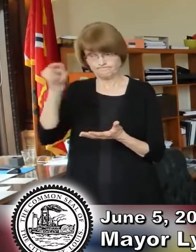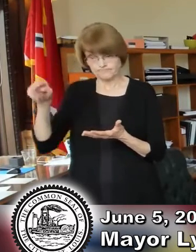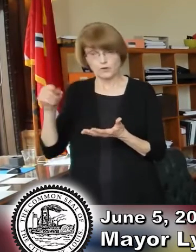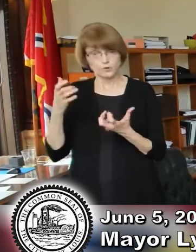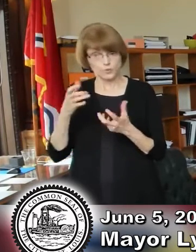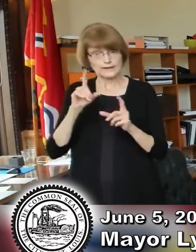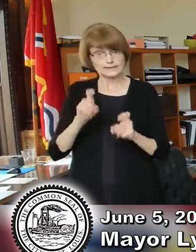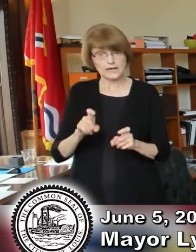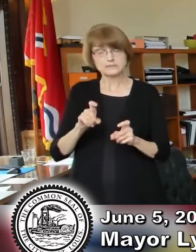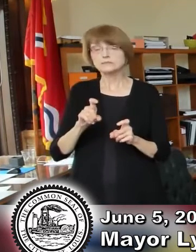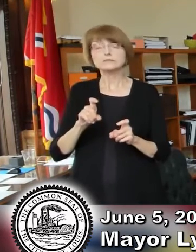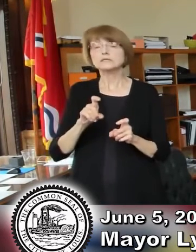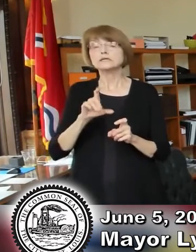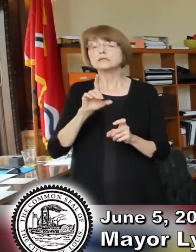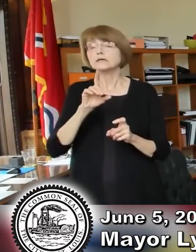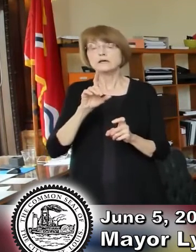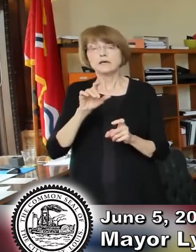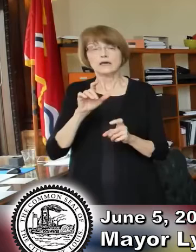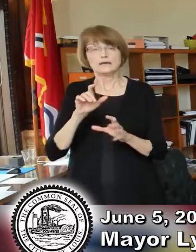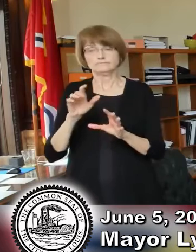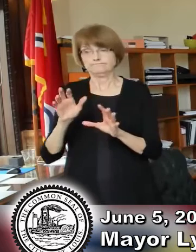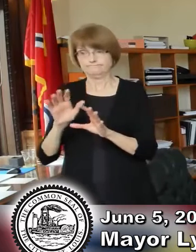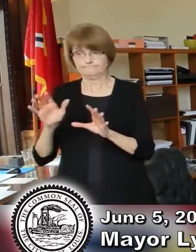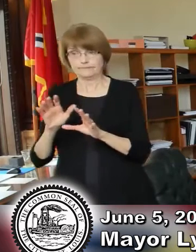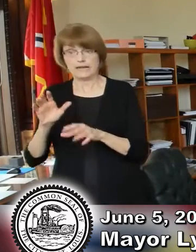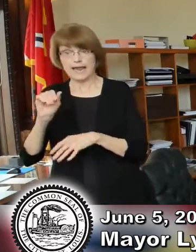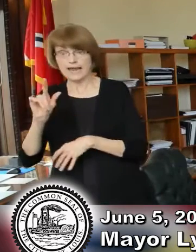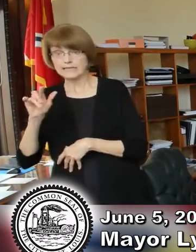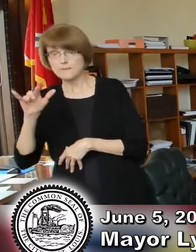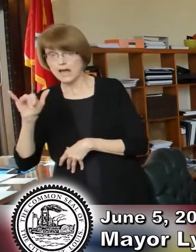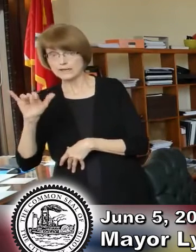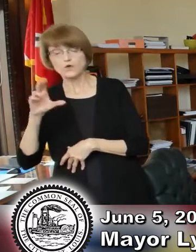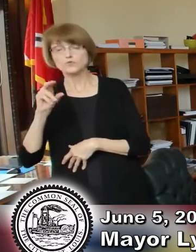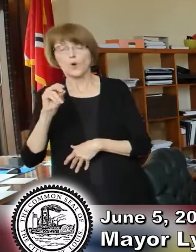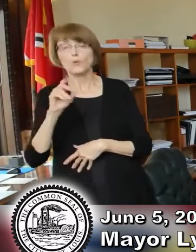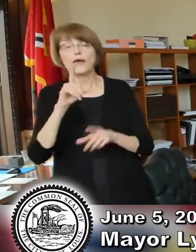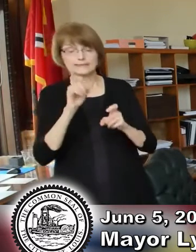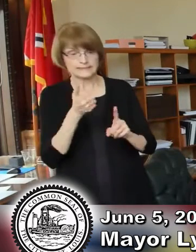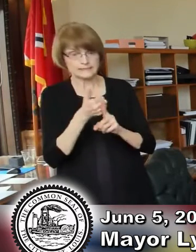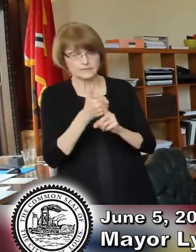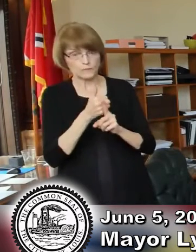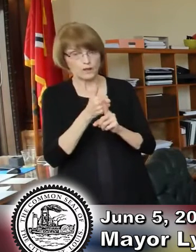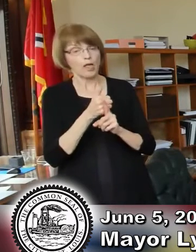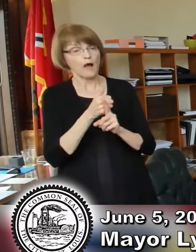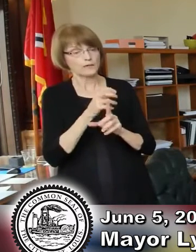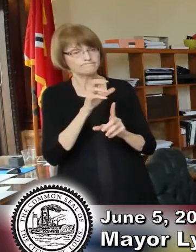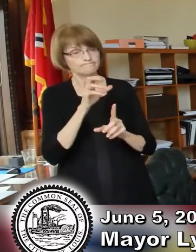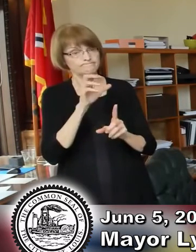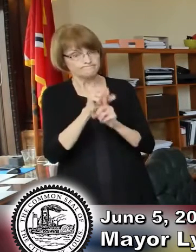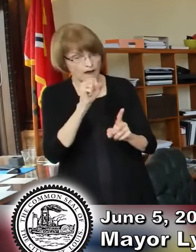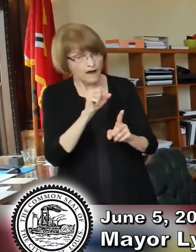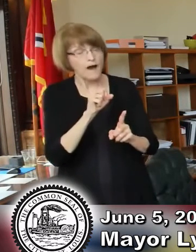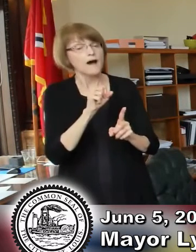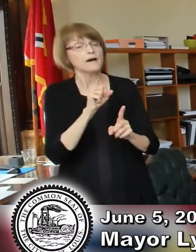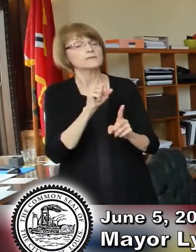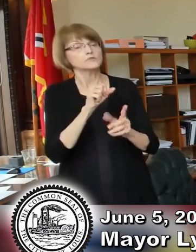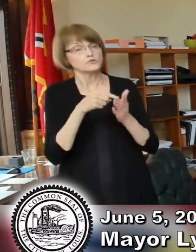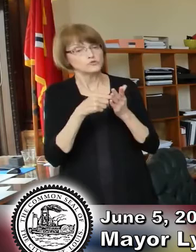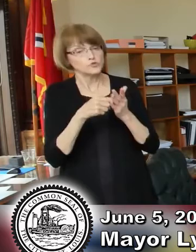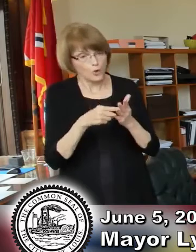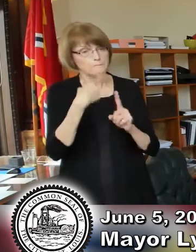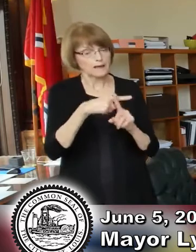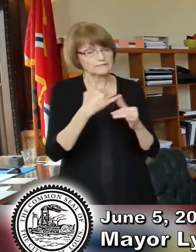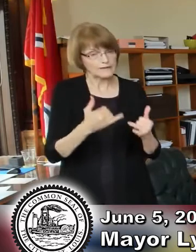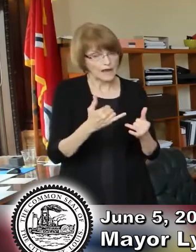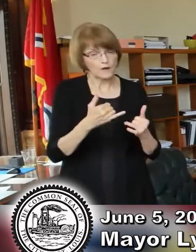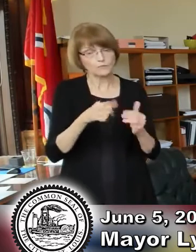this is a diagnostic test, this isn't the test that tells you about antibodies, but anyone who needs or wants a diagnostic test can get one